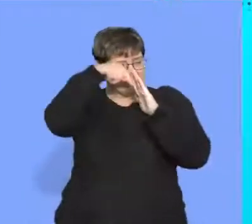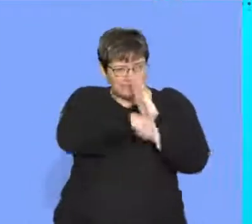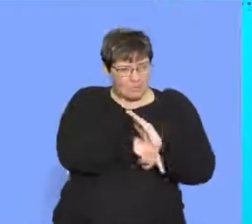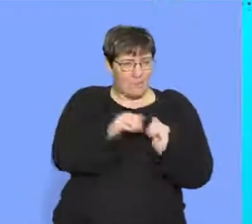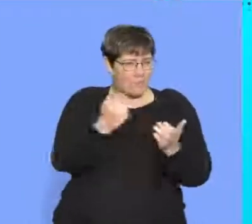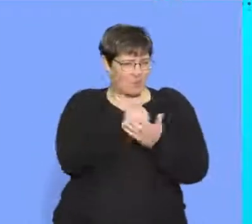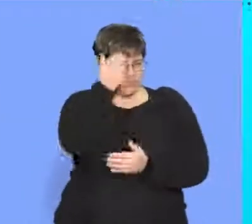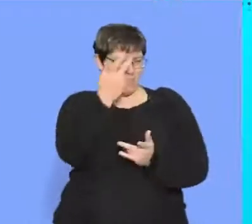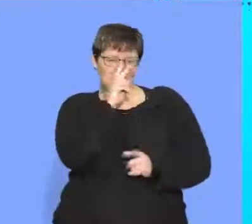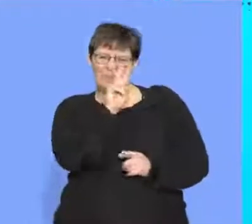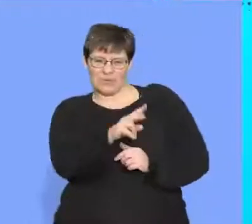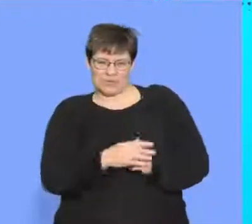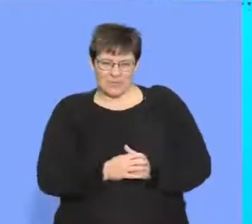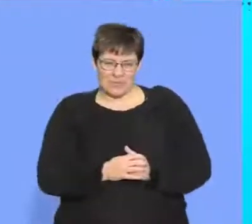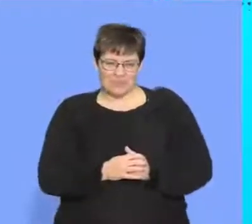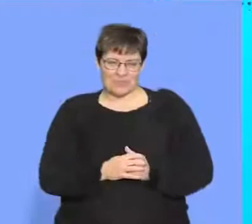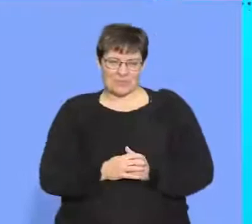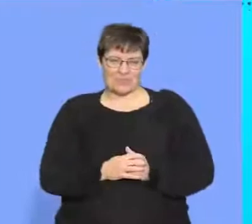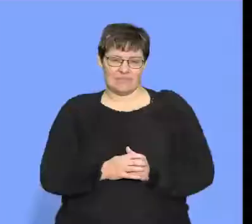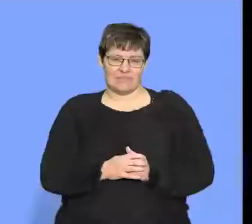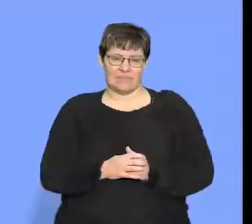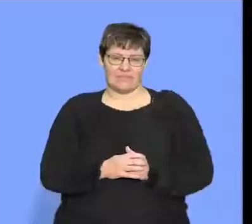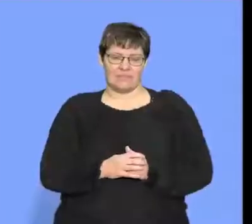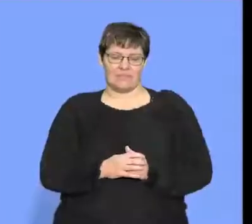should know about them. Let's have a look.